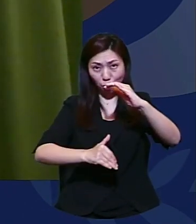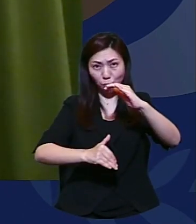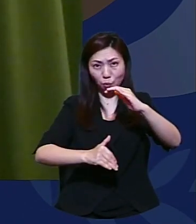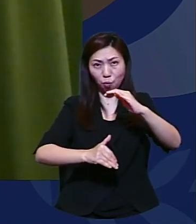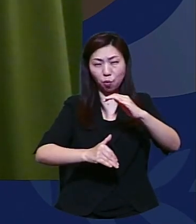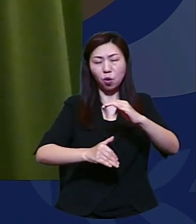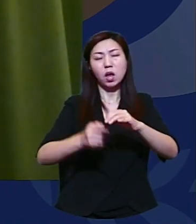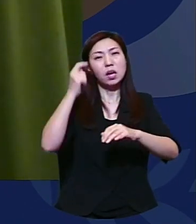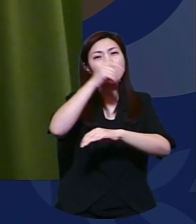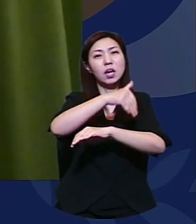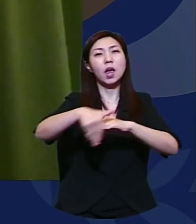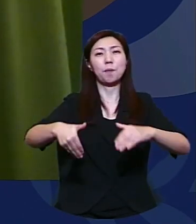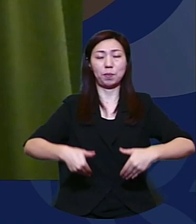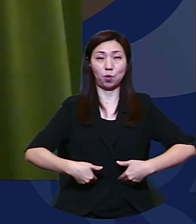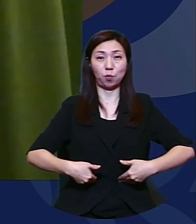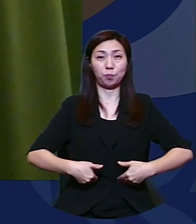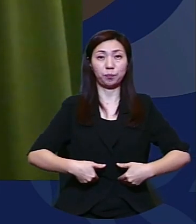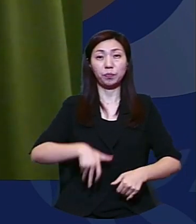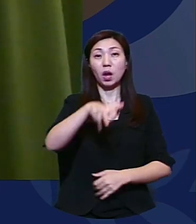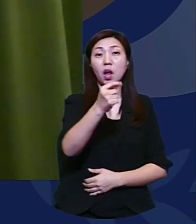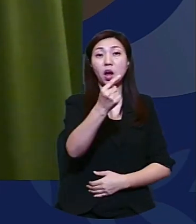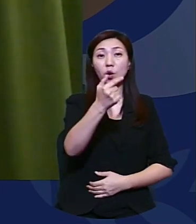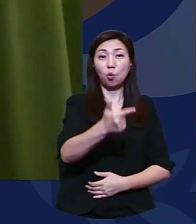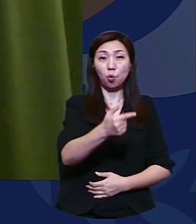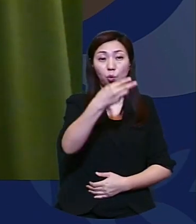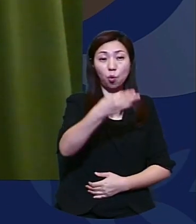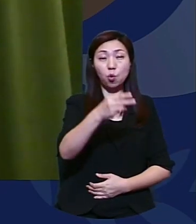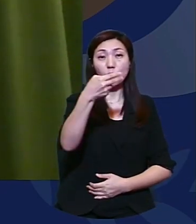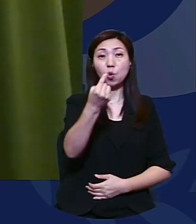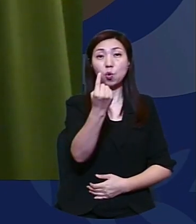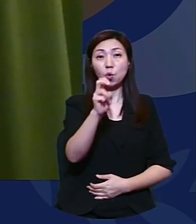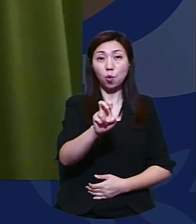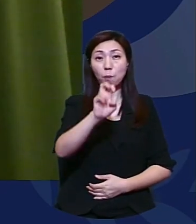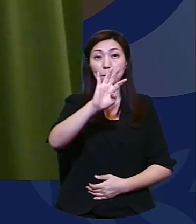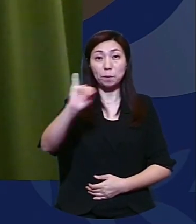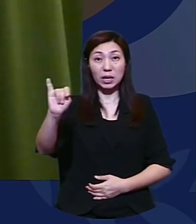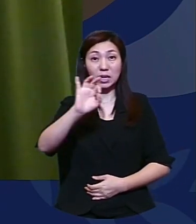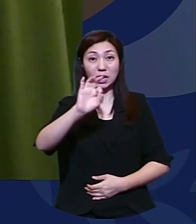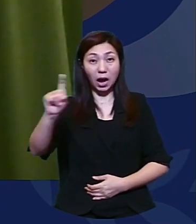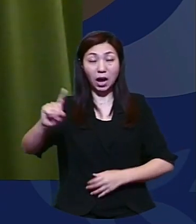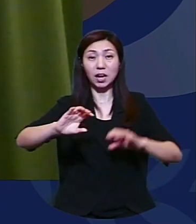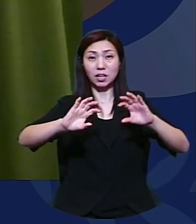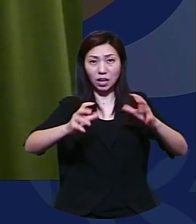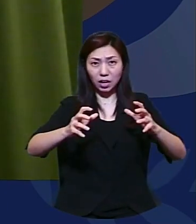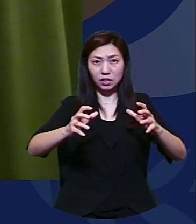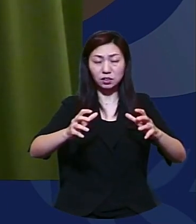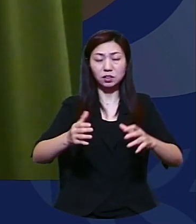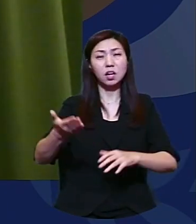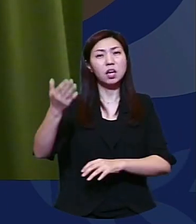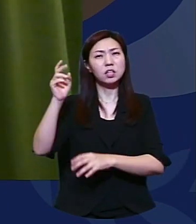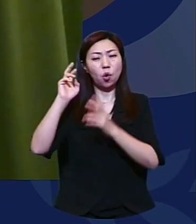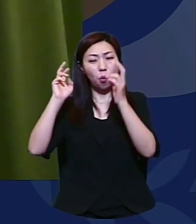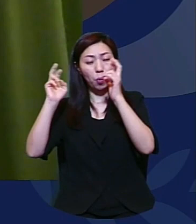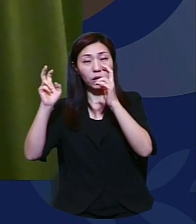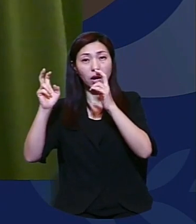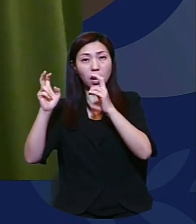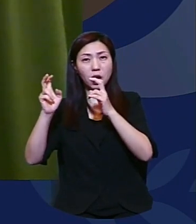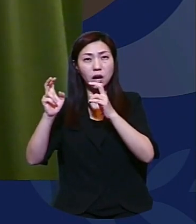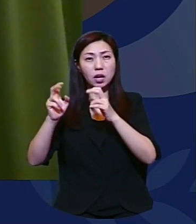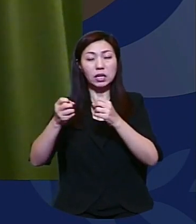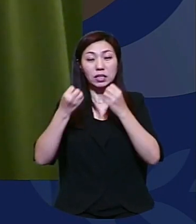country assessment both strategically and practically by incorporating digital development into their long-term plans and by